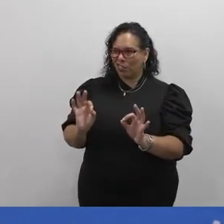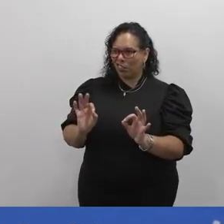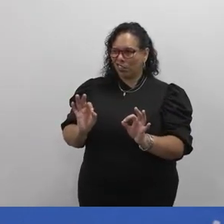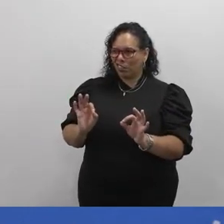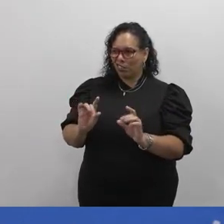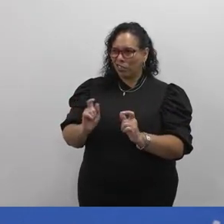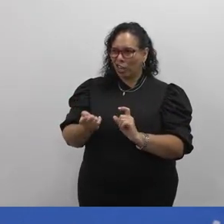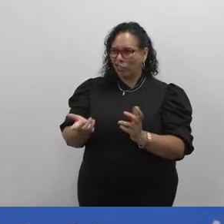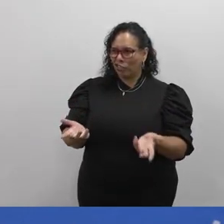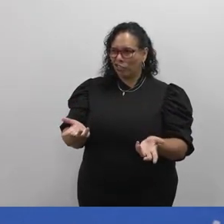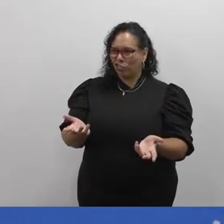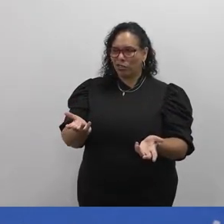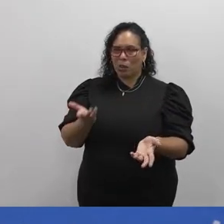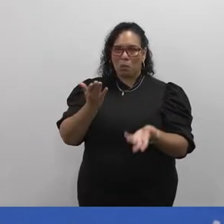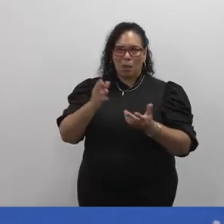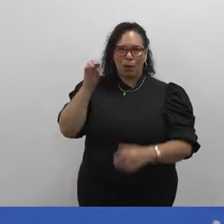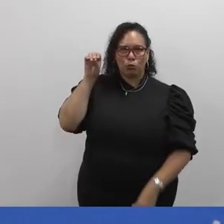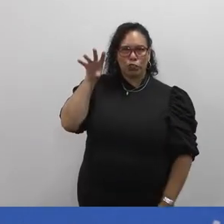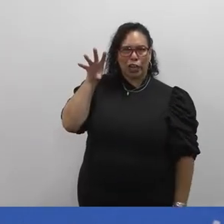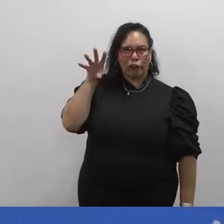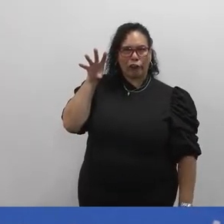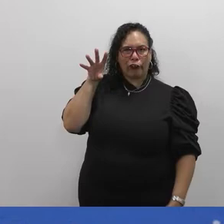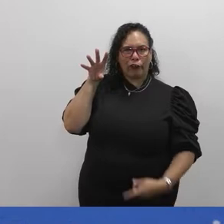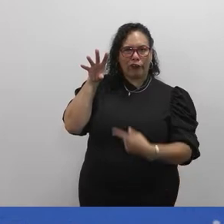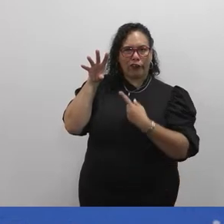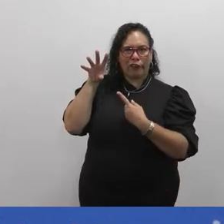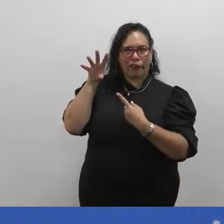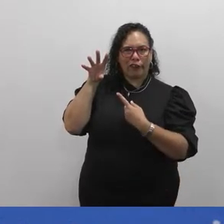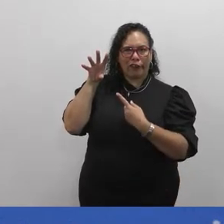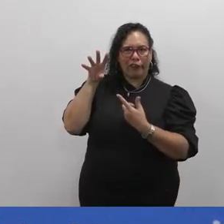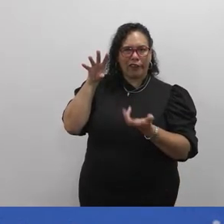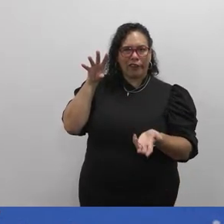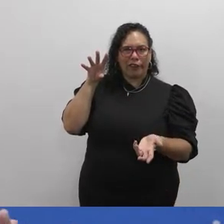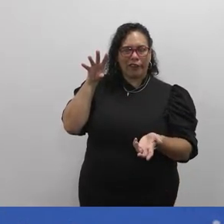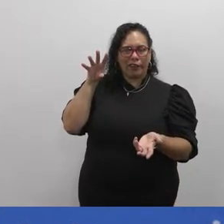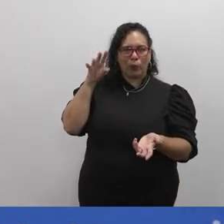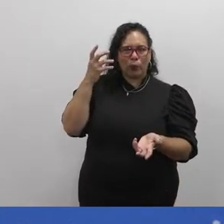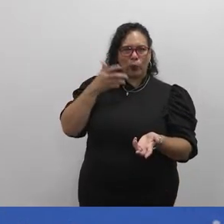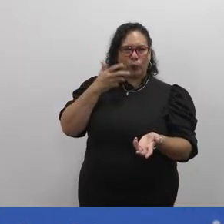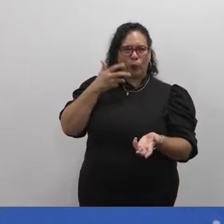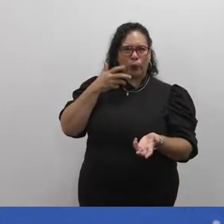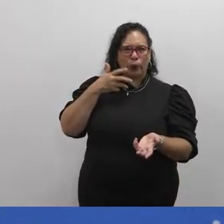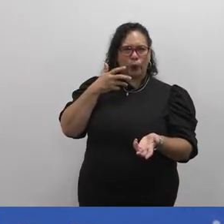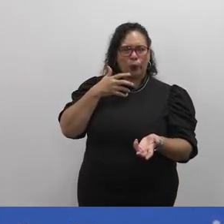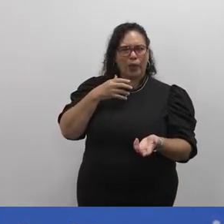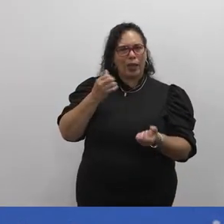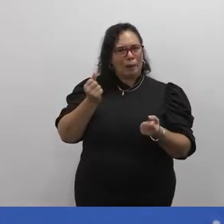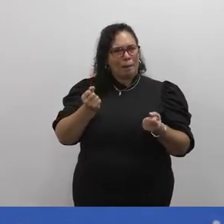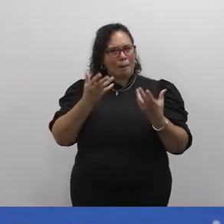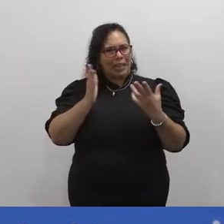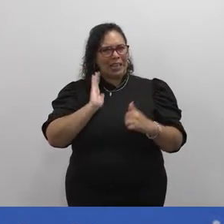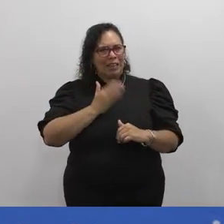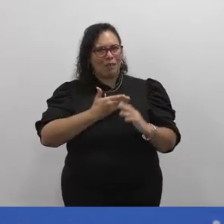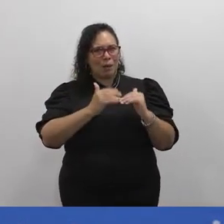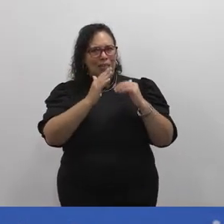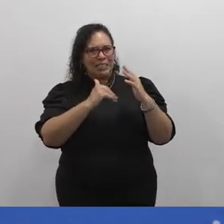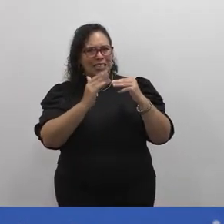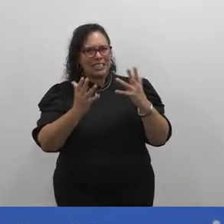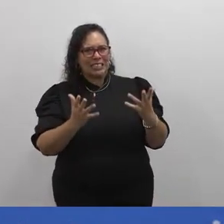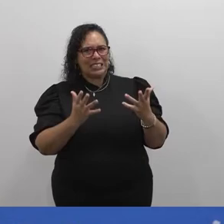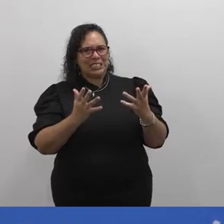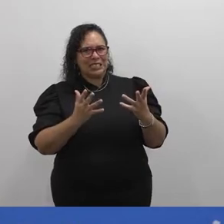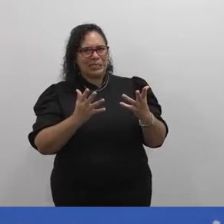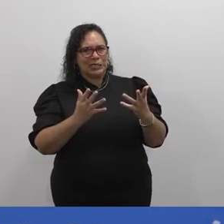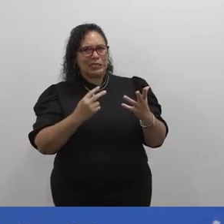projector on the ceiling is the difference. So there is this static where a majority of our facilities are locked